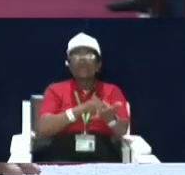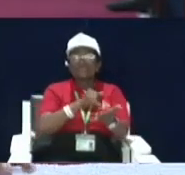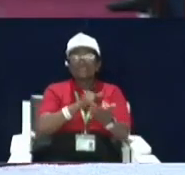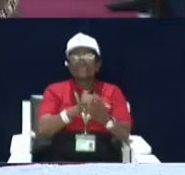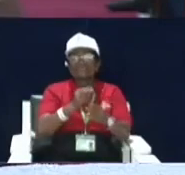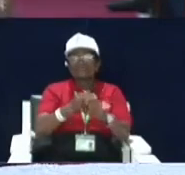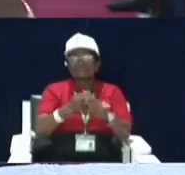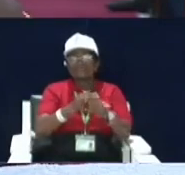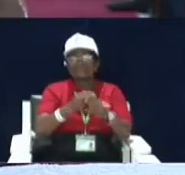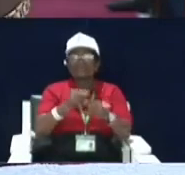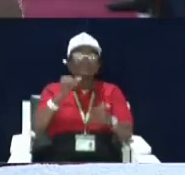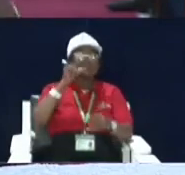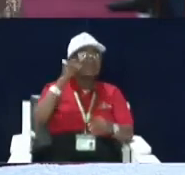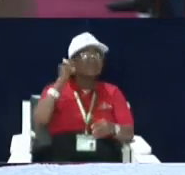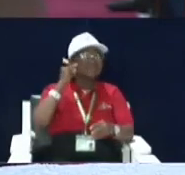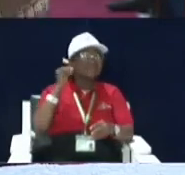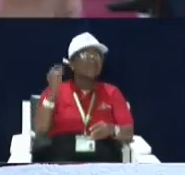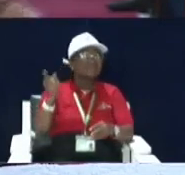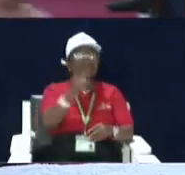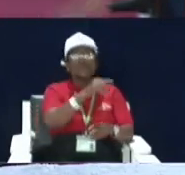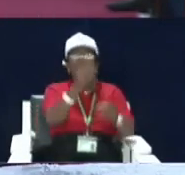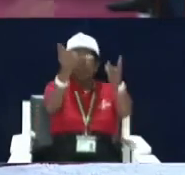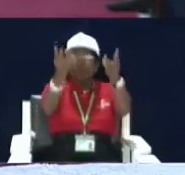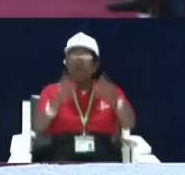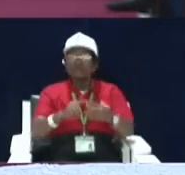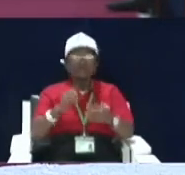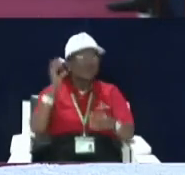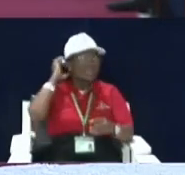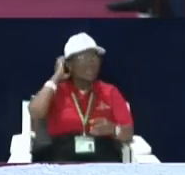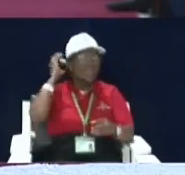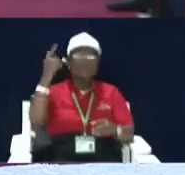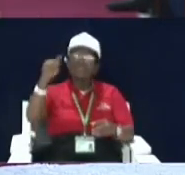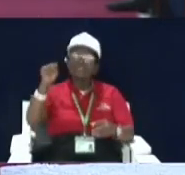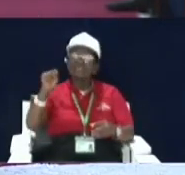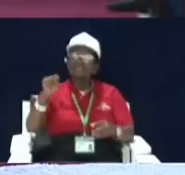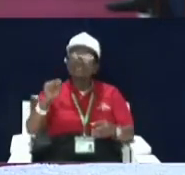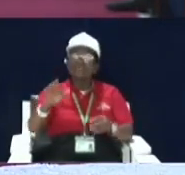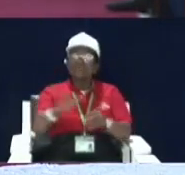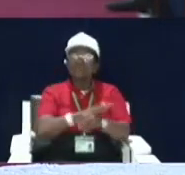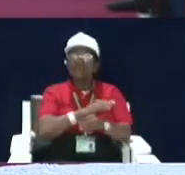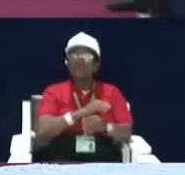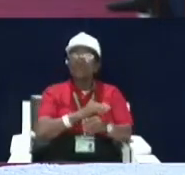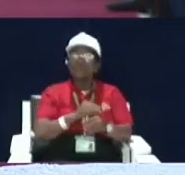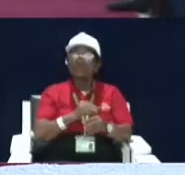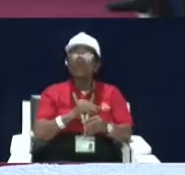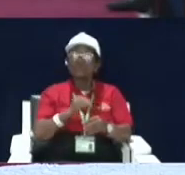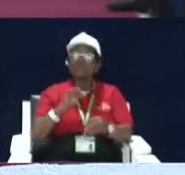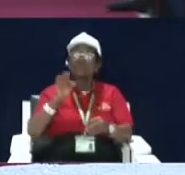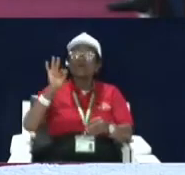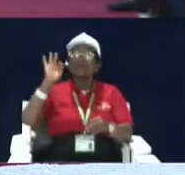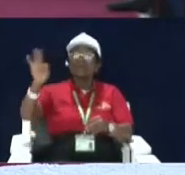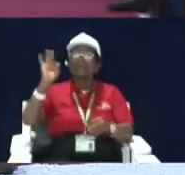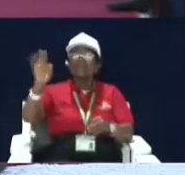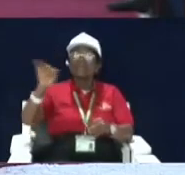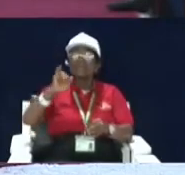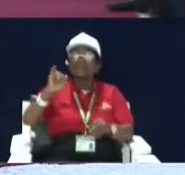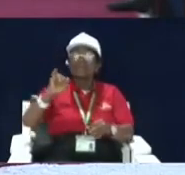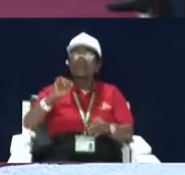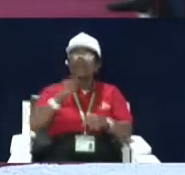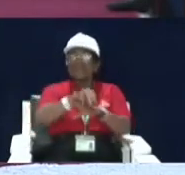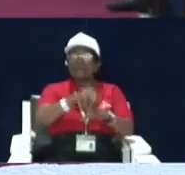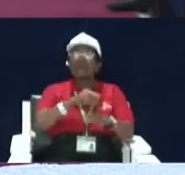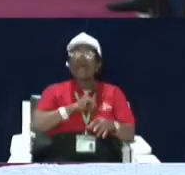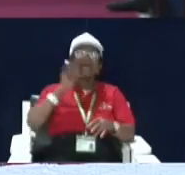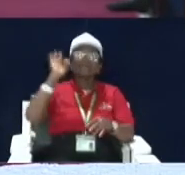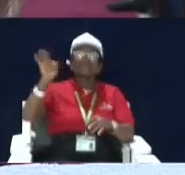if you want to hear the full sermon on the law of substitution, I preached it first when I was a lecturer at